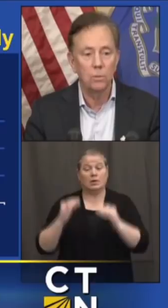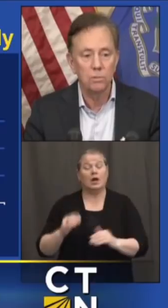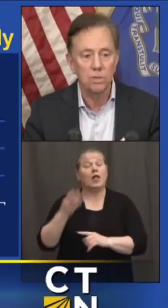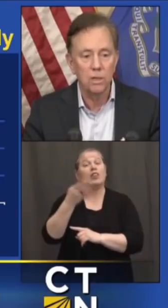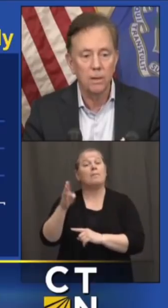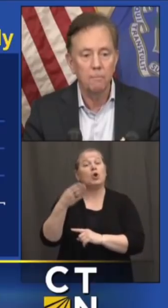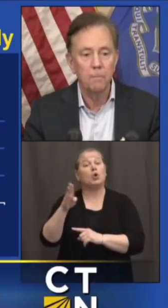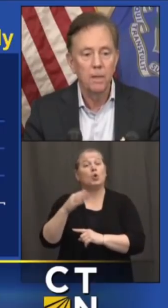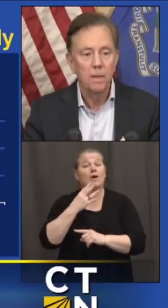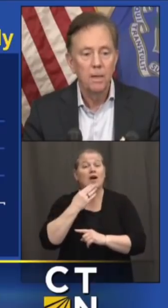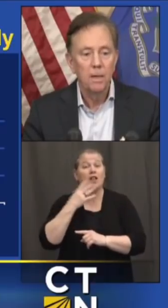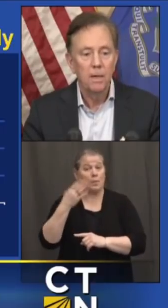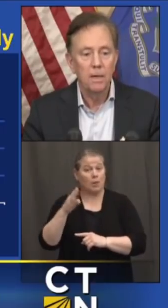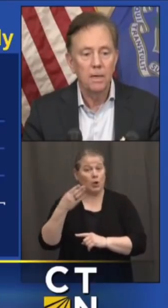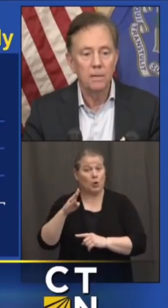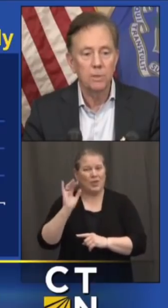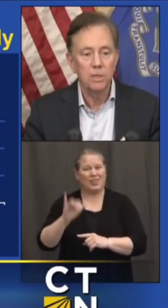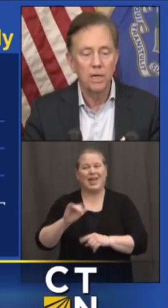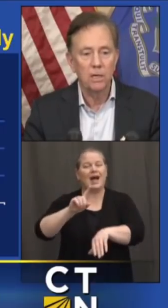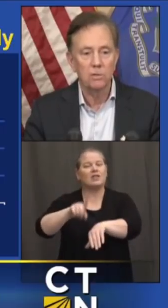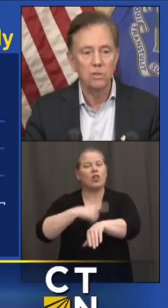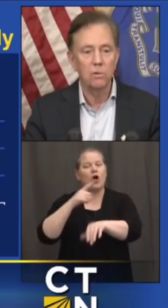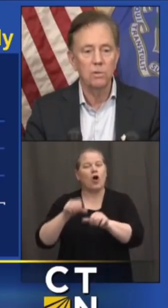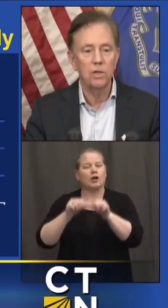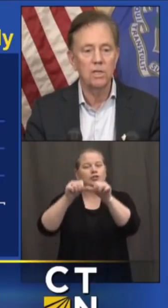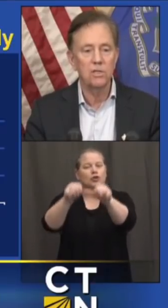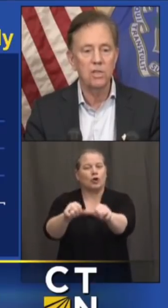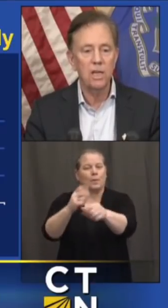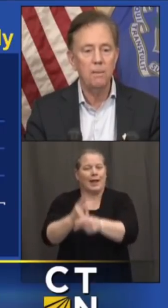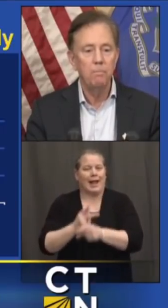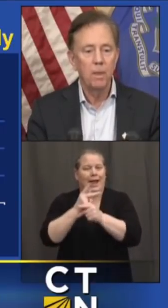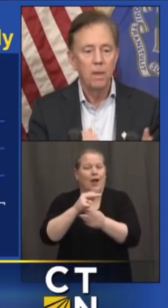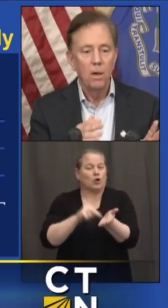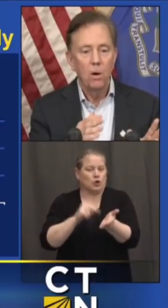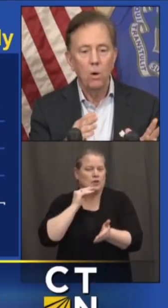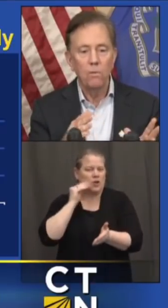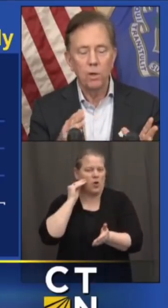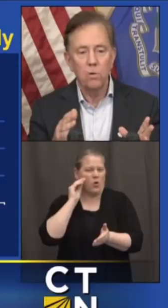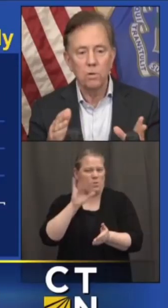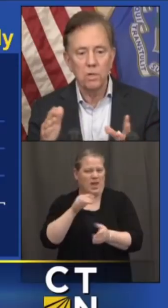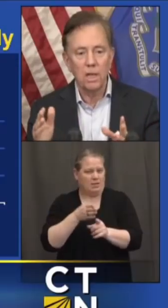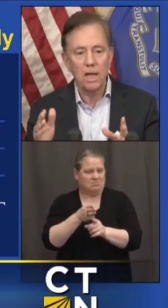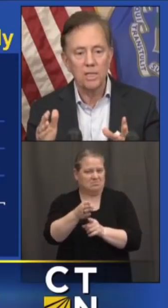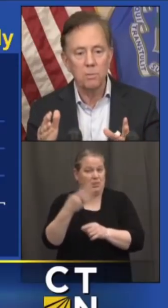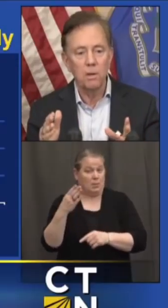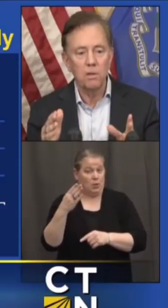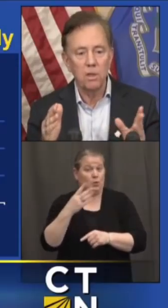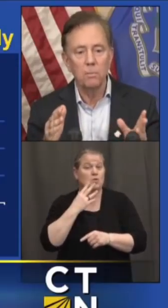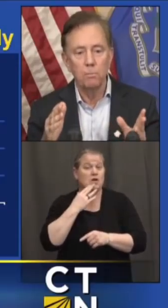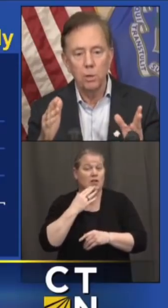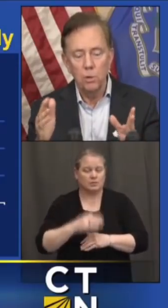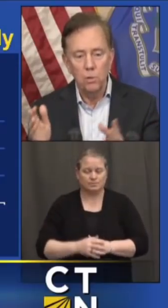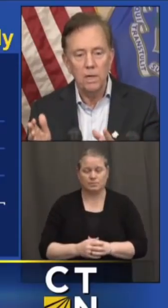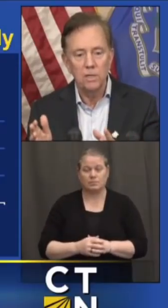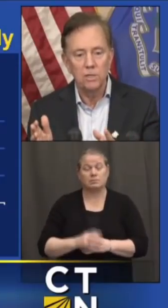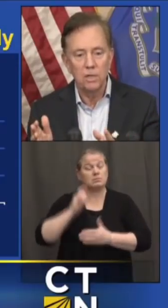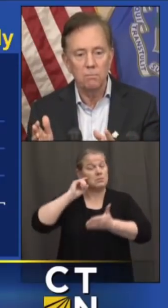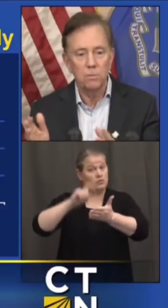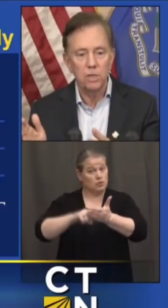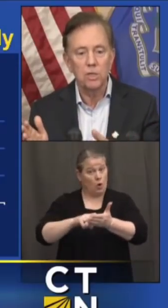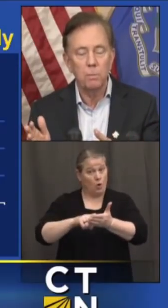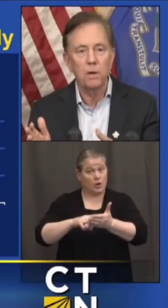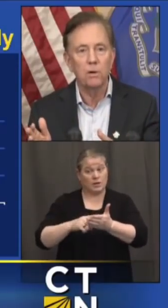nursing homes in particular. So as you can see, over the course of the last month, the blue